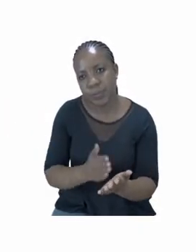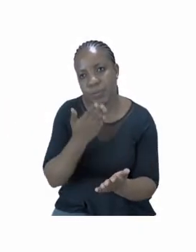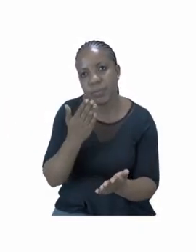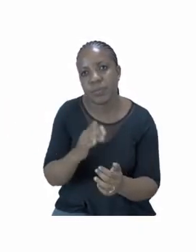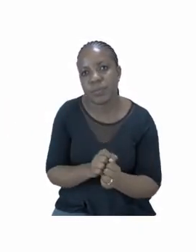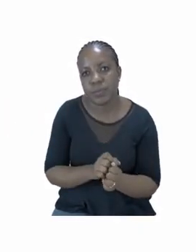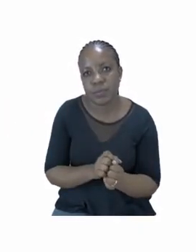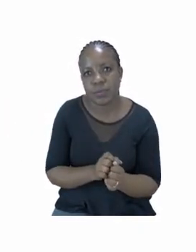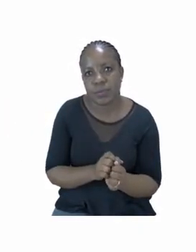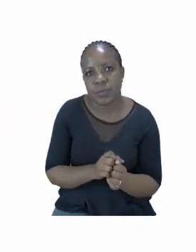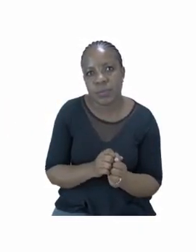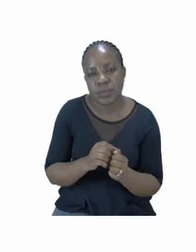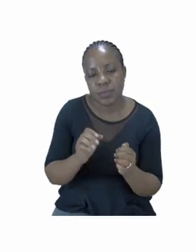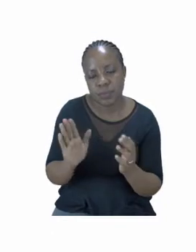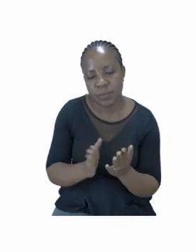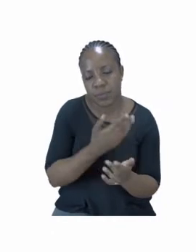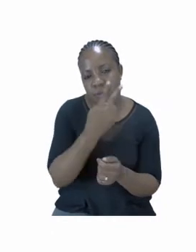page